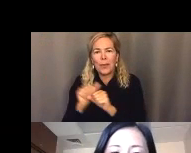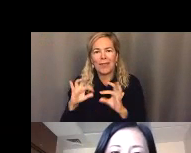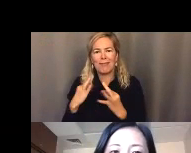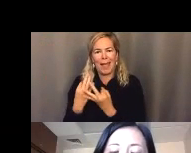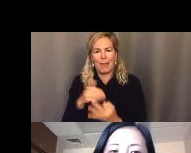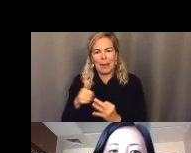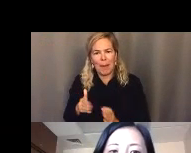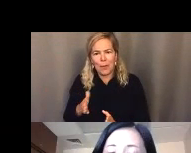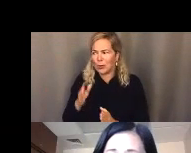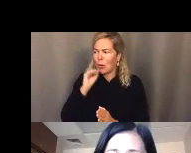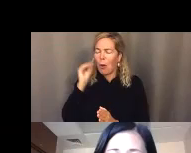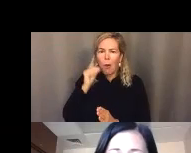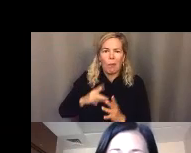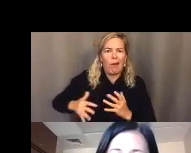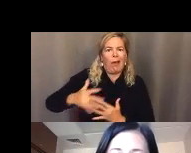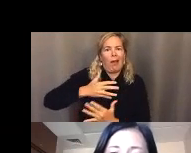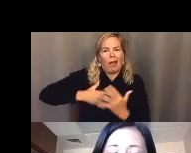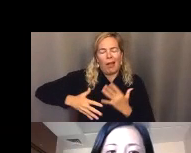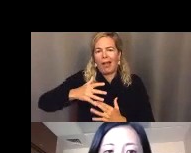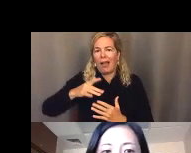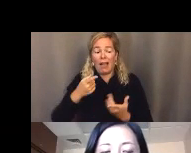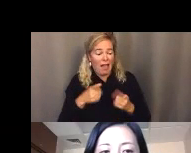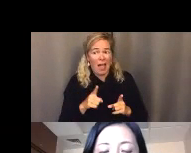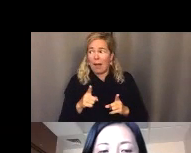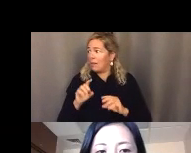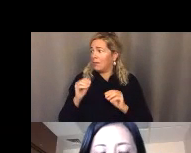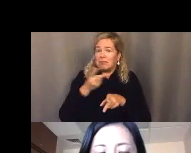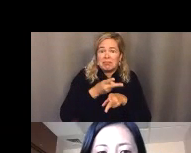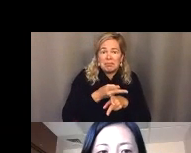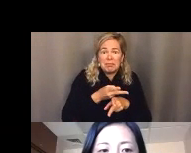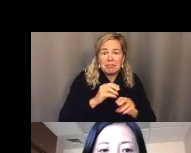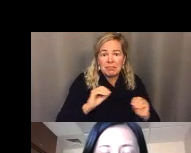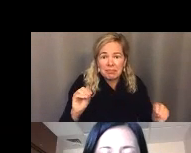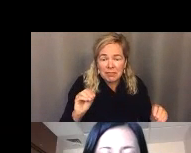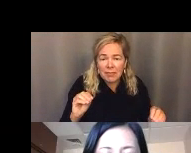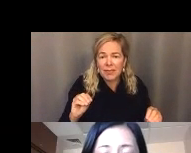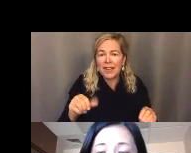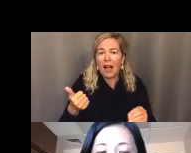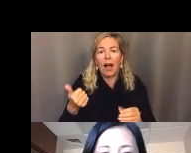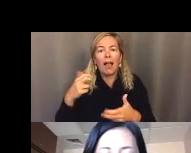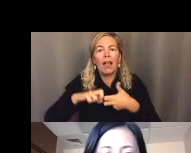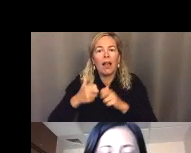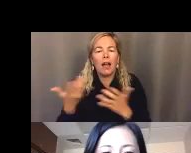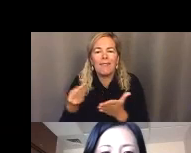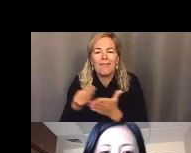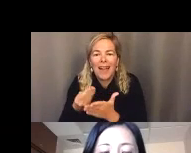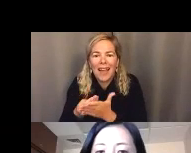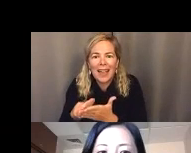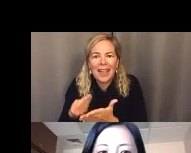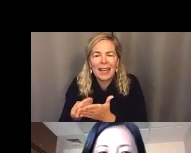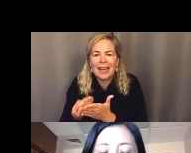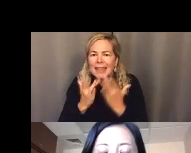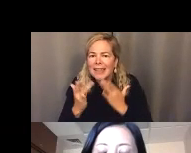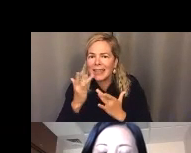is challenging, family caregivers are not available. Other disruptions include financial pressure, changes to daycare,